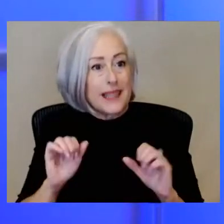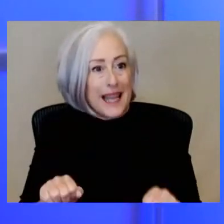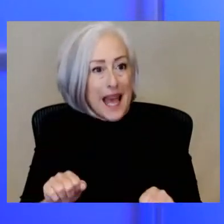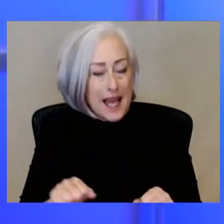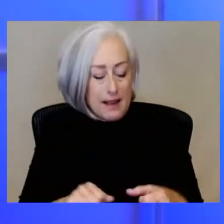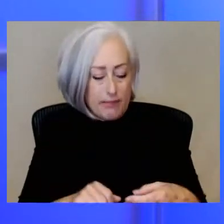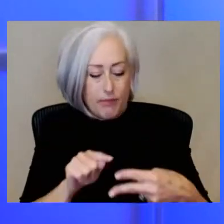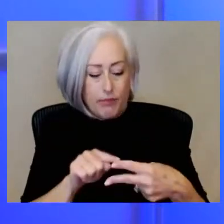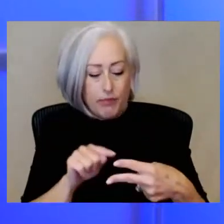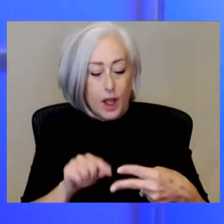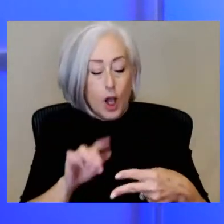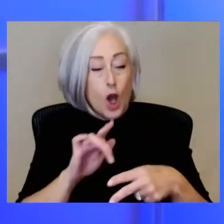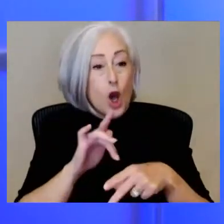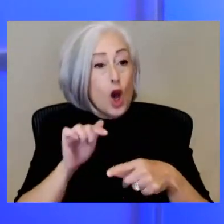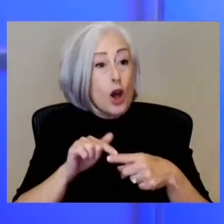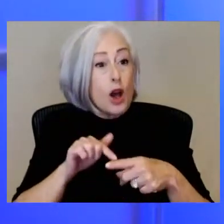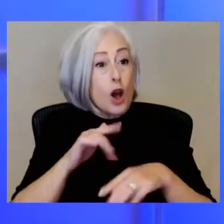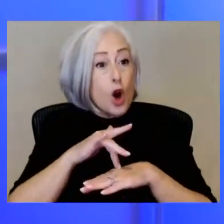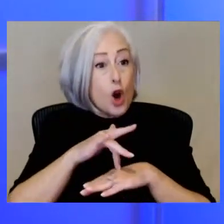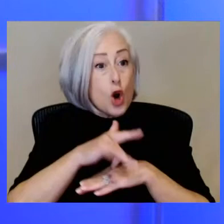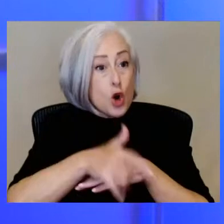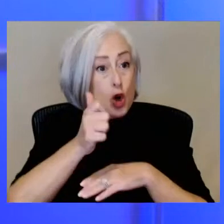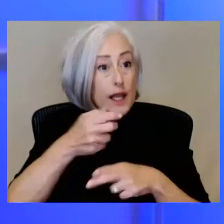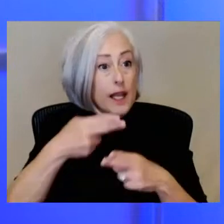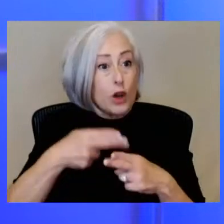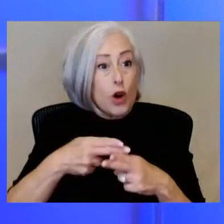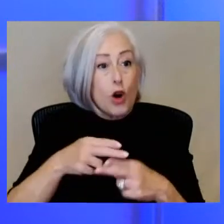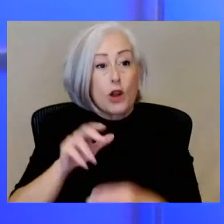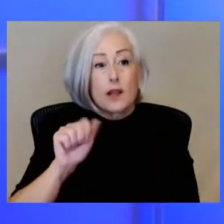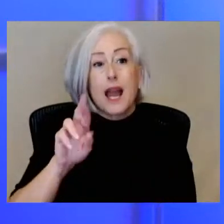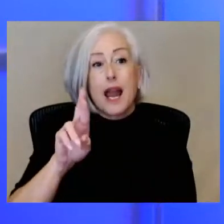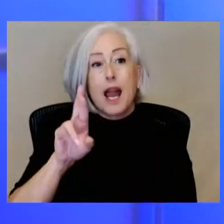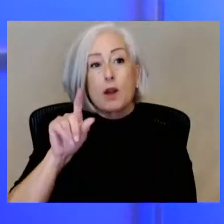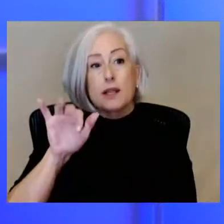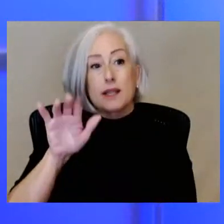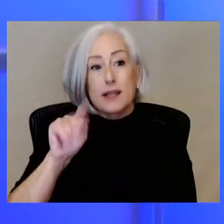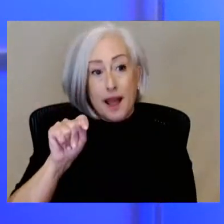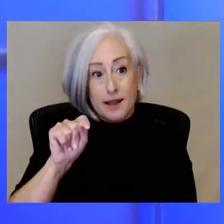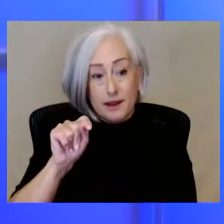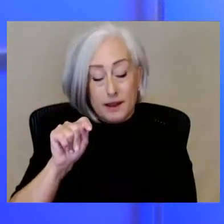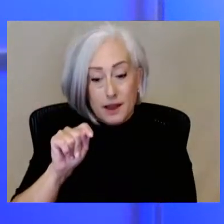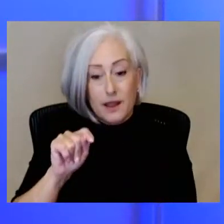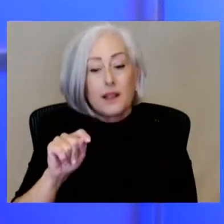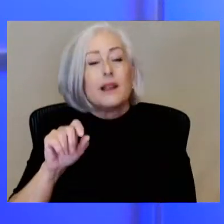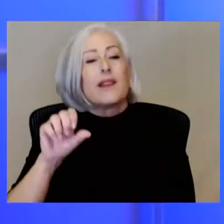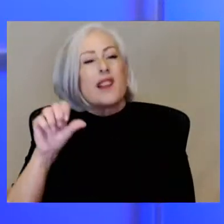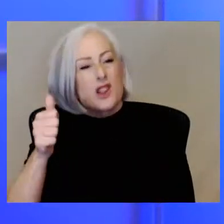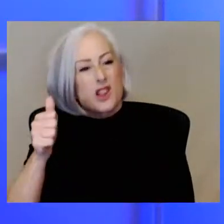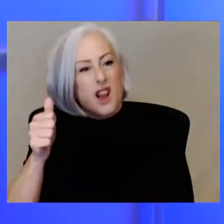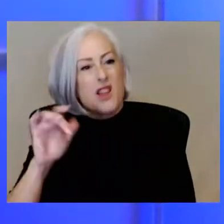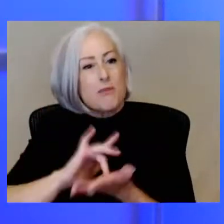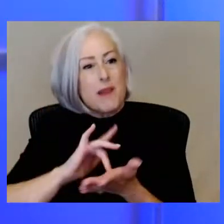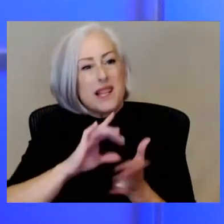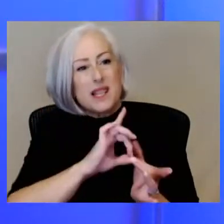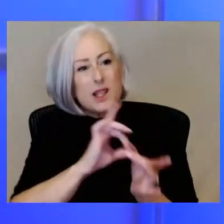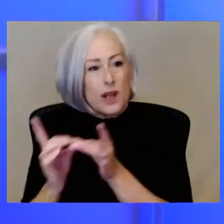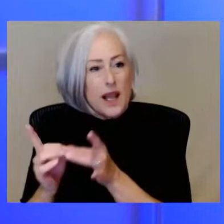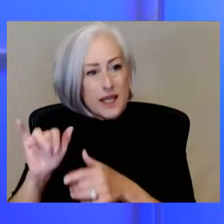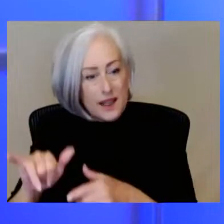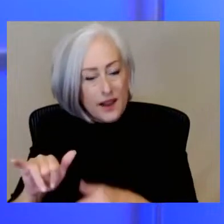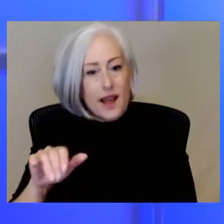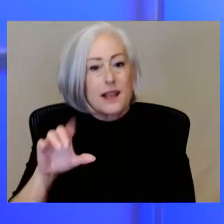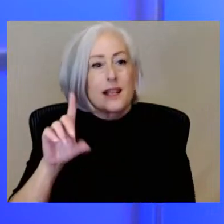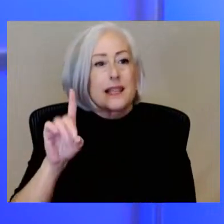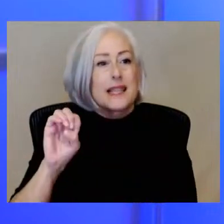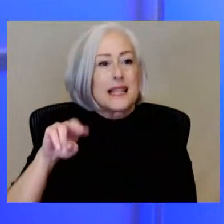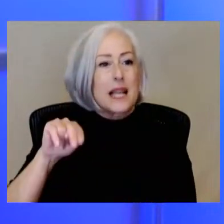most commonly referred to as Aricept, but there's a couple cousins of Aricept, or donepezil, the other name for it.